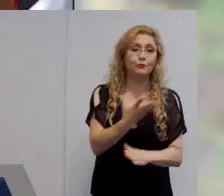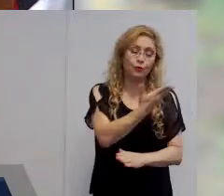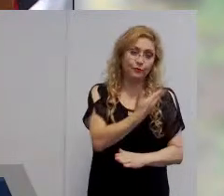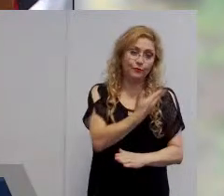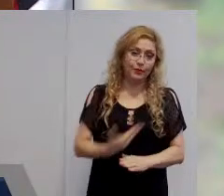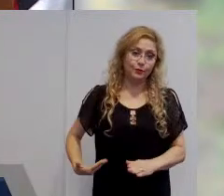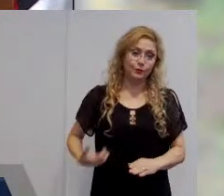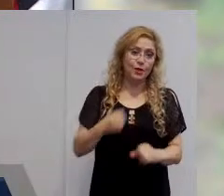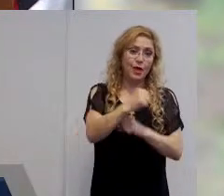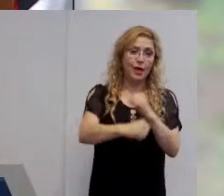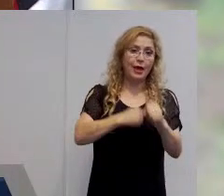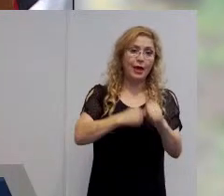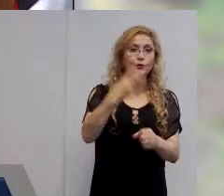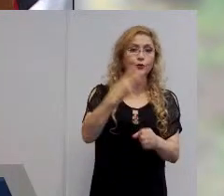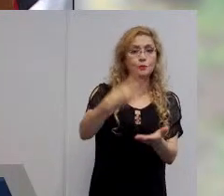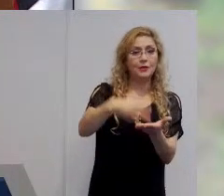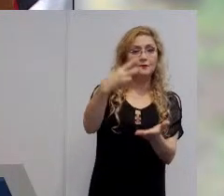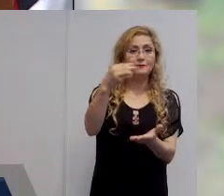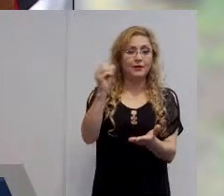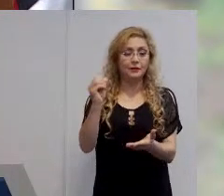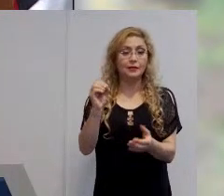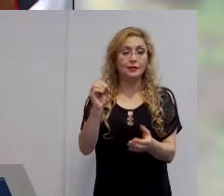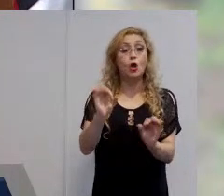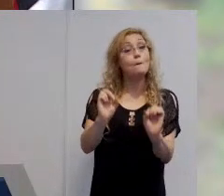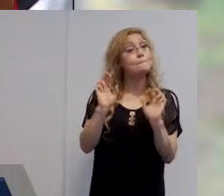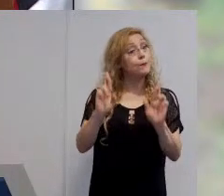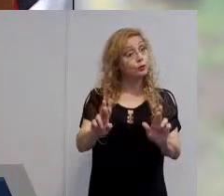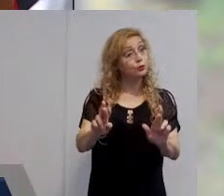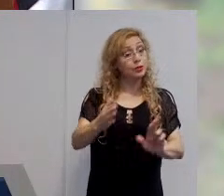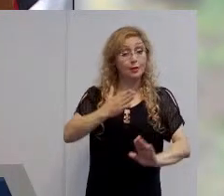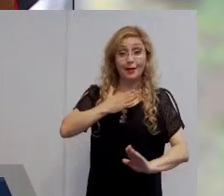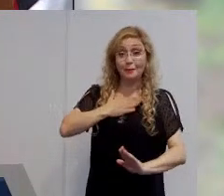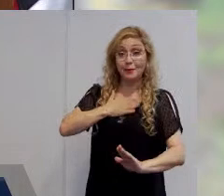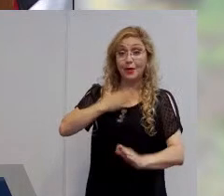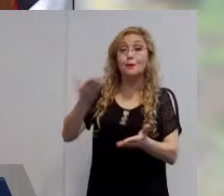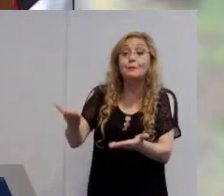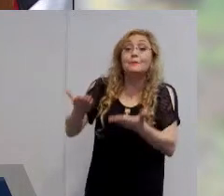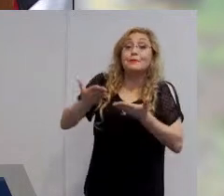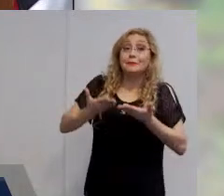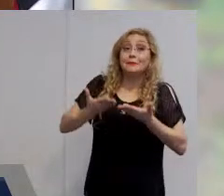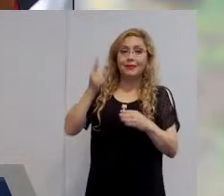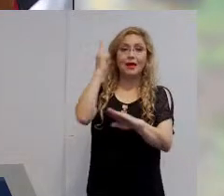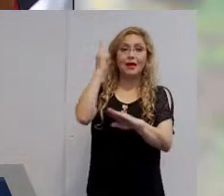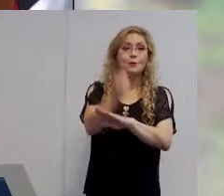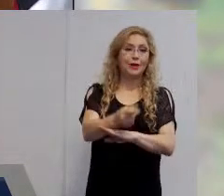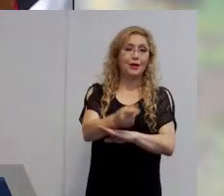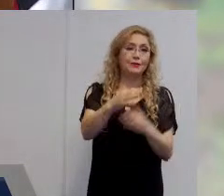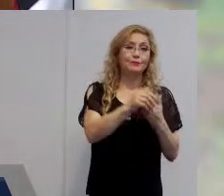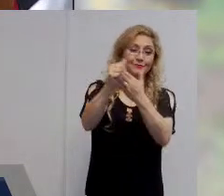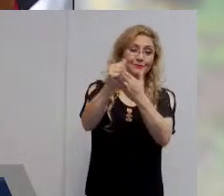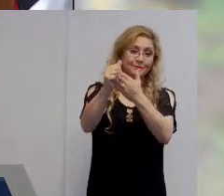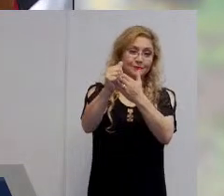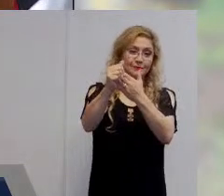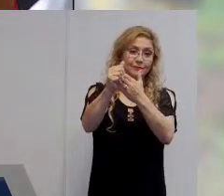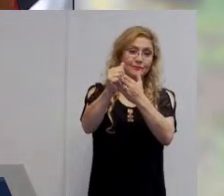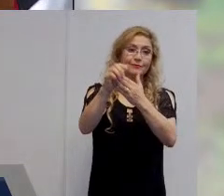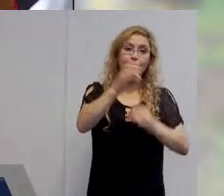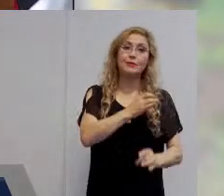the mandate to lead the Ministry of Agriculture, Food Security, and Enterprise.